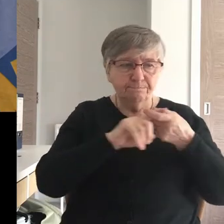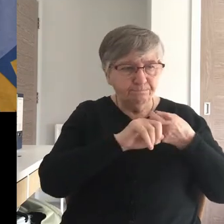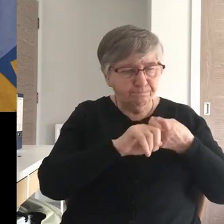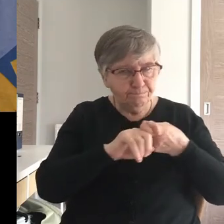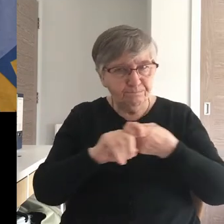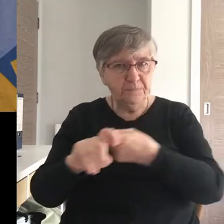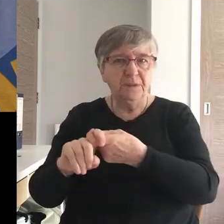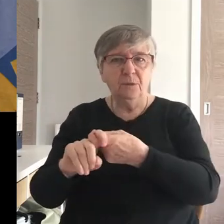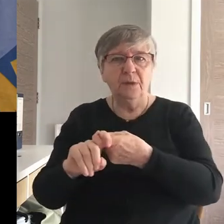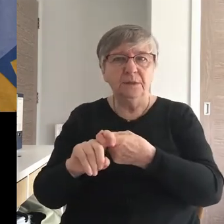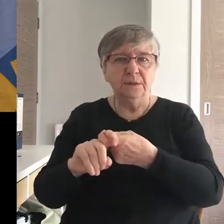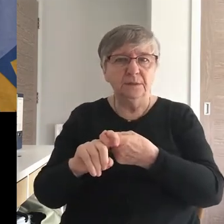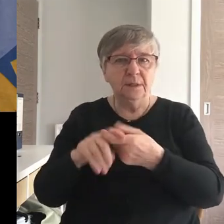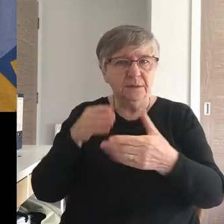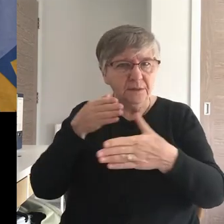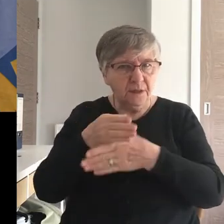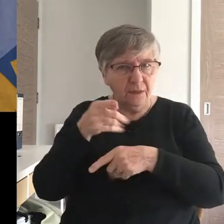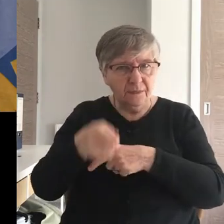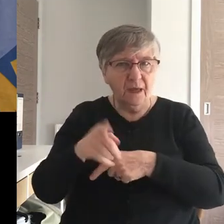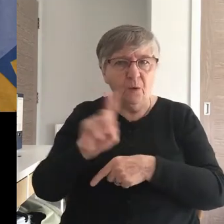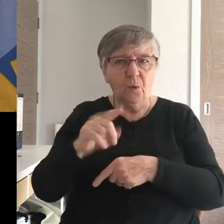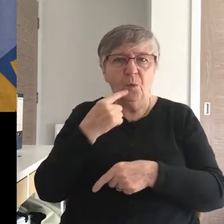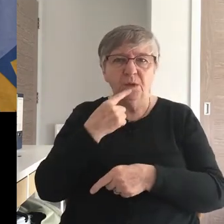to these vows?